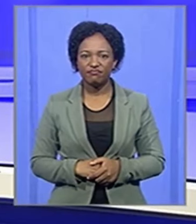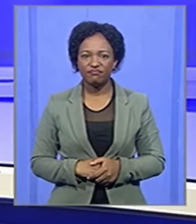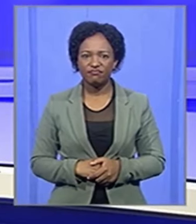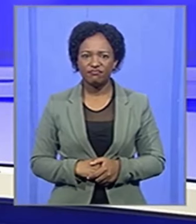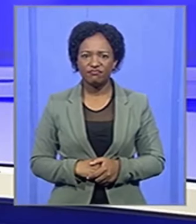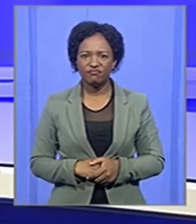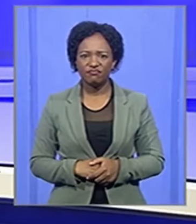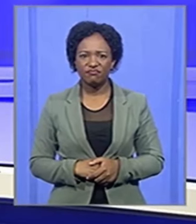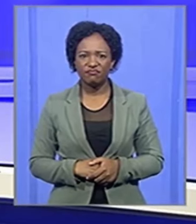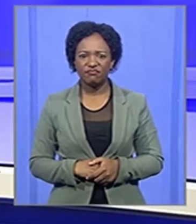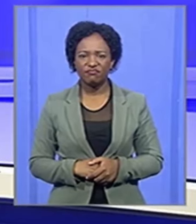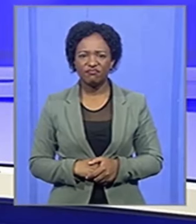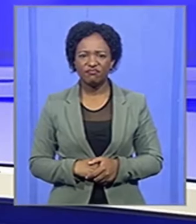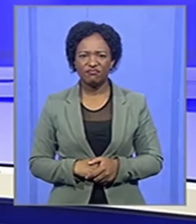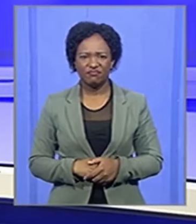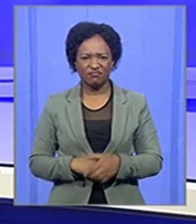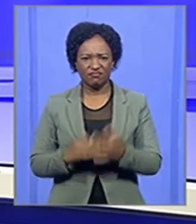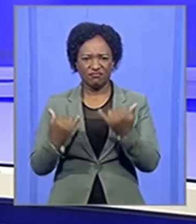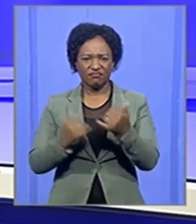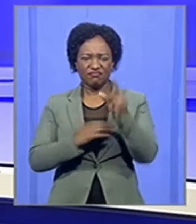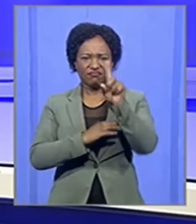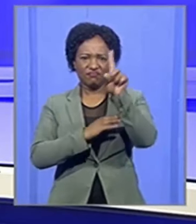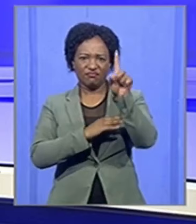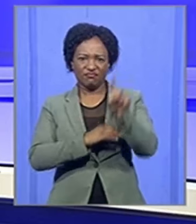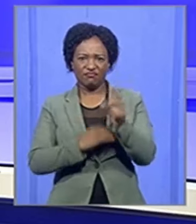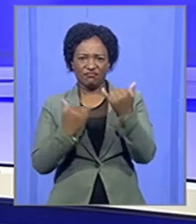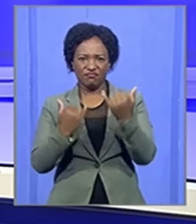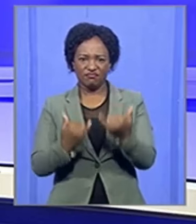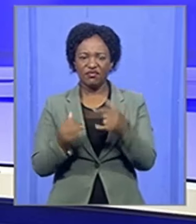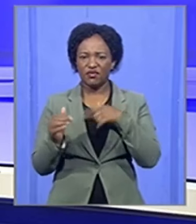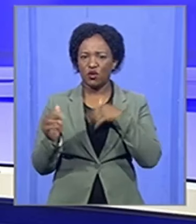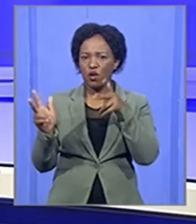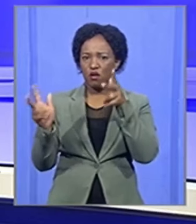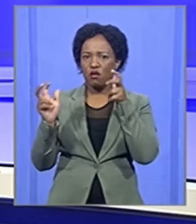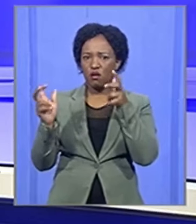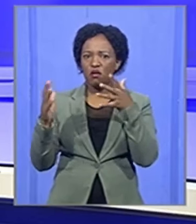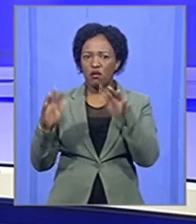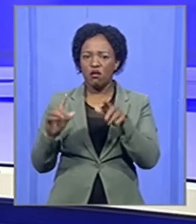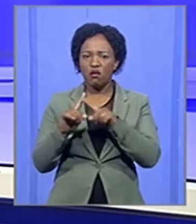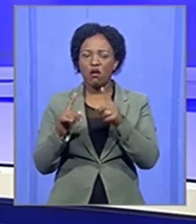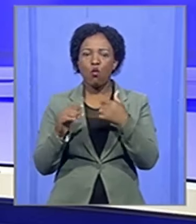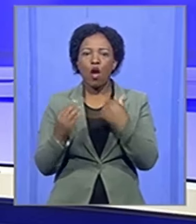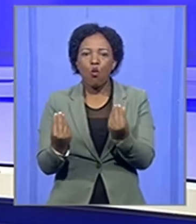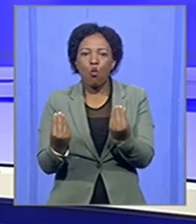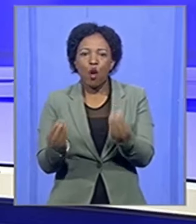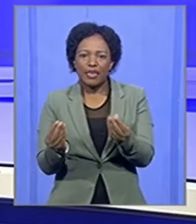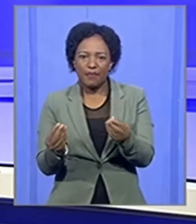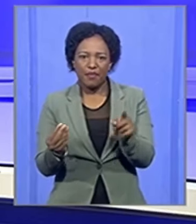Go Putšišo ya rena ga bjale a re kweng fao go lahletšego sa mafehleng a lena ka mokgwa wa WhatsApp